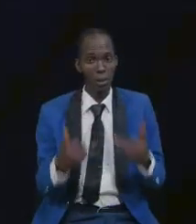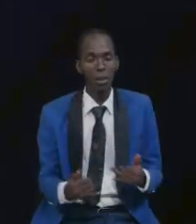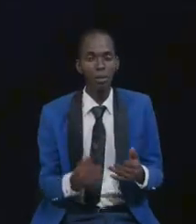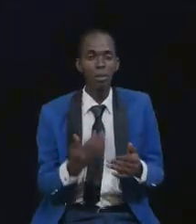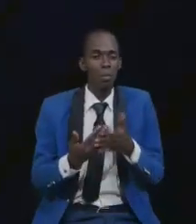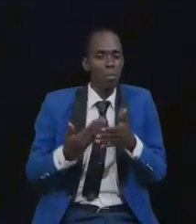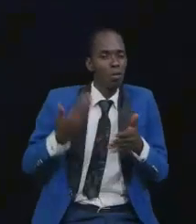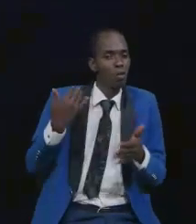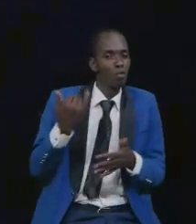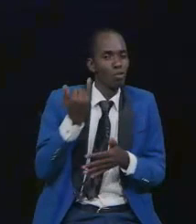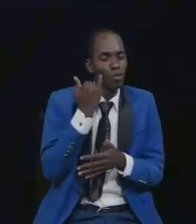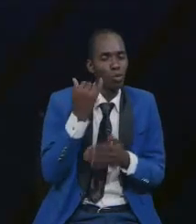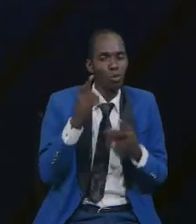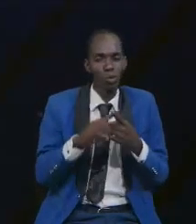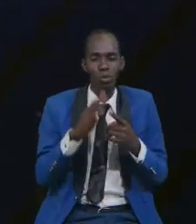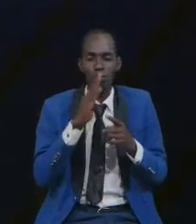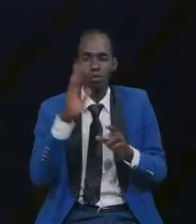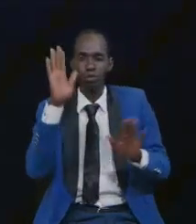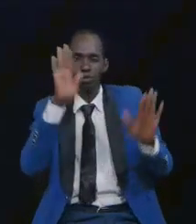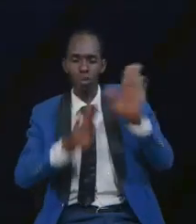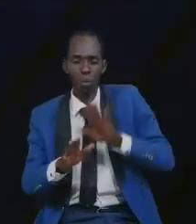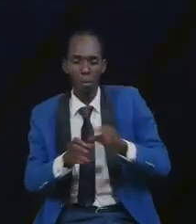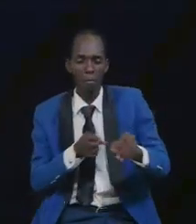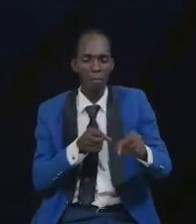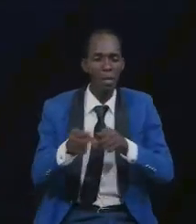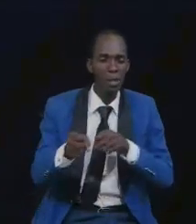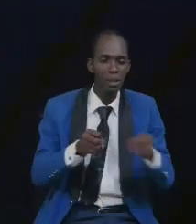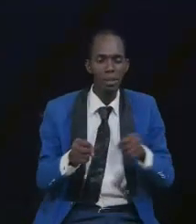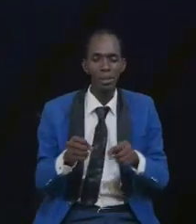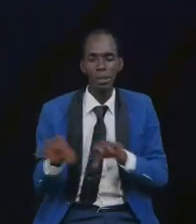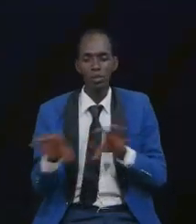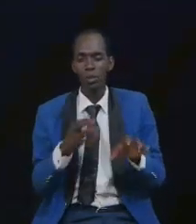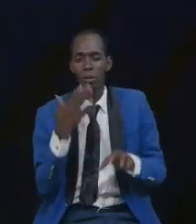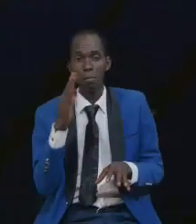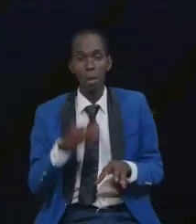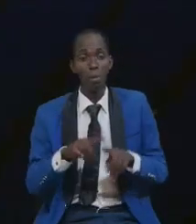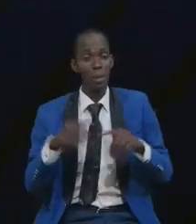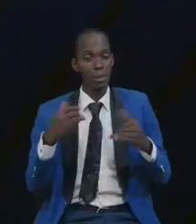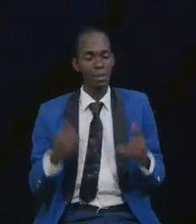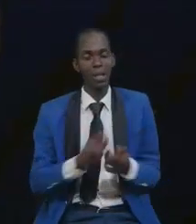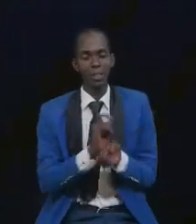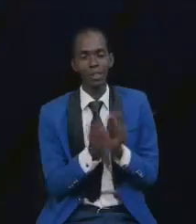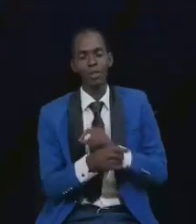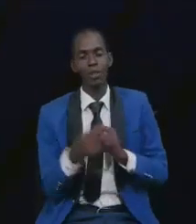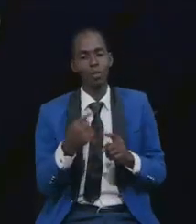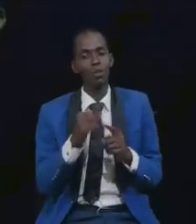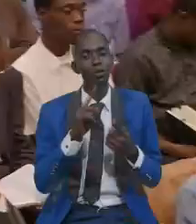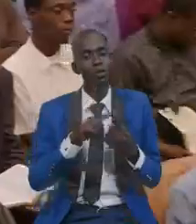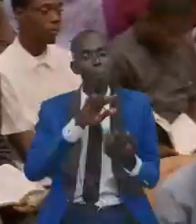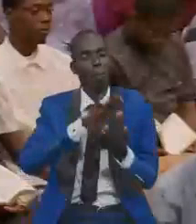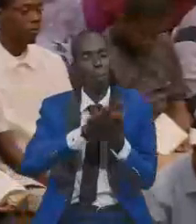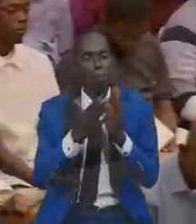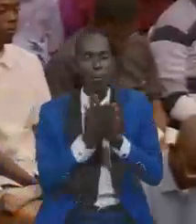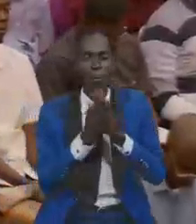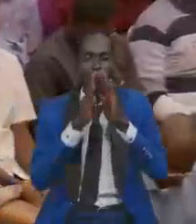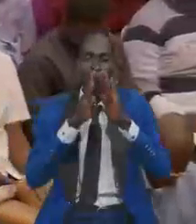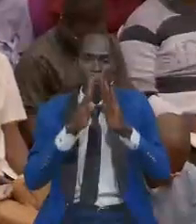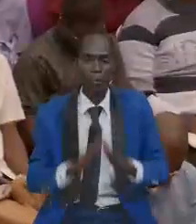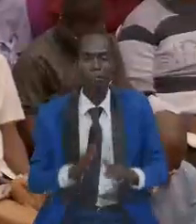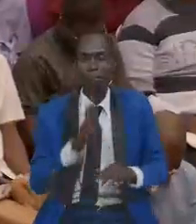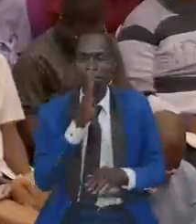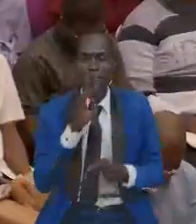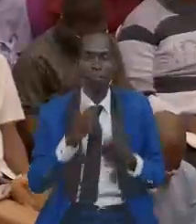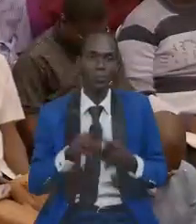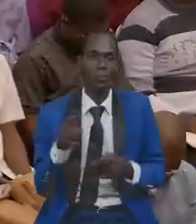of fighting, instead of evil, he said, peace be unto you. Look at verse 2. In verse 2 it says,